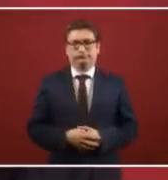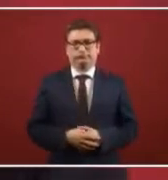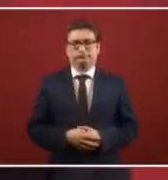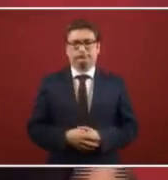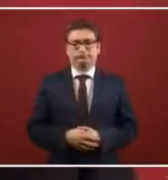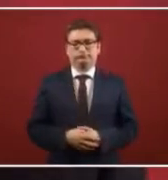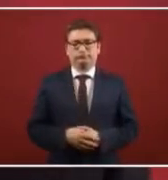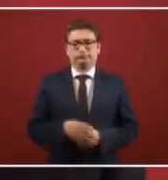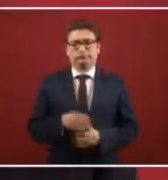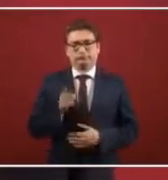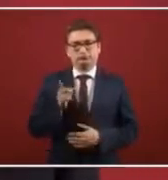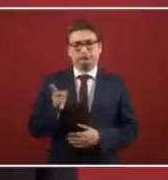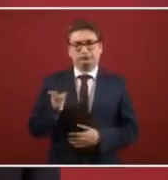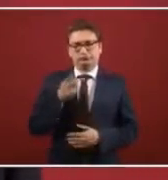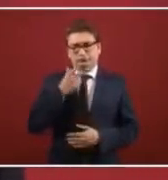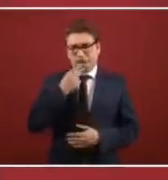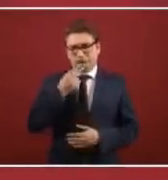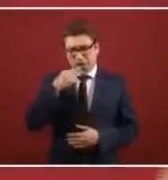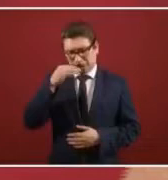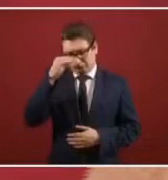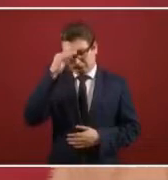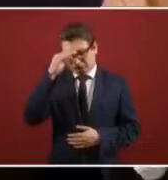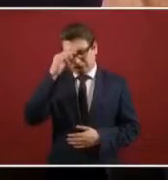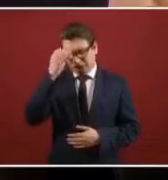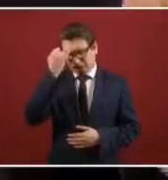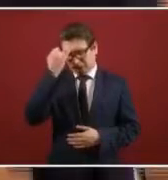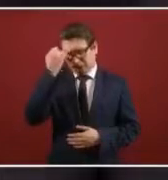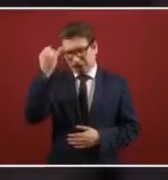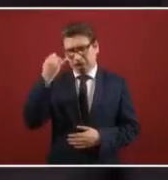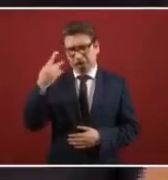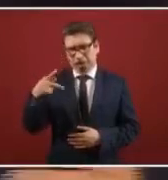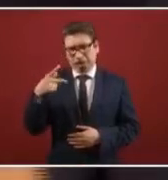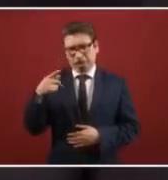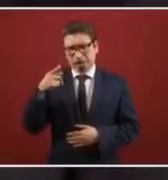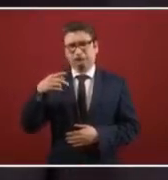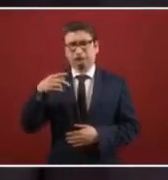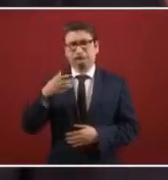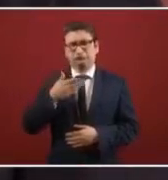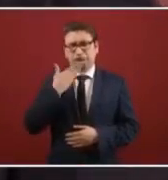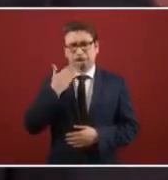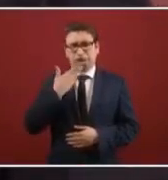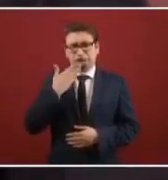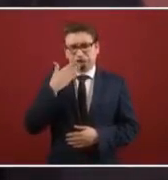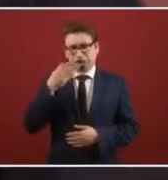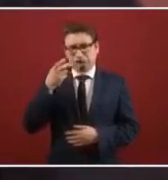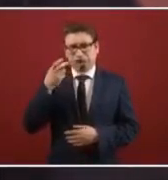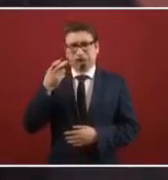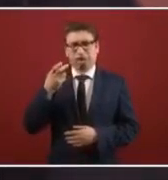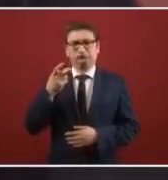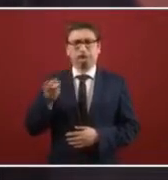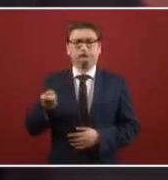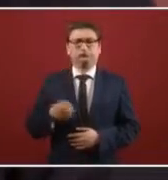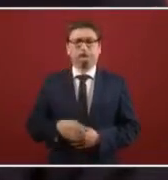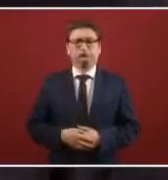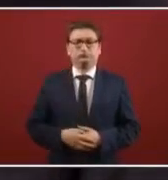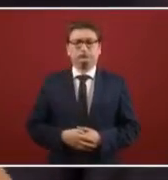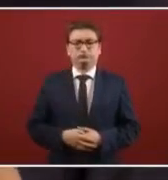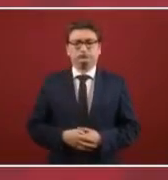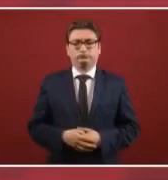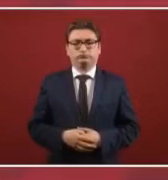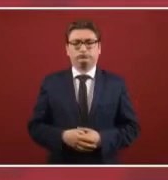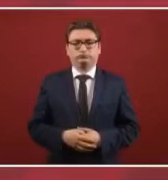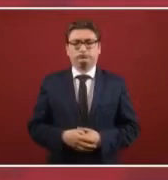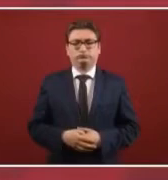Él es una corriente de pensamiento They have a thinking that is more